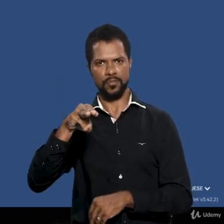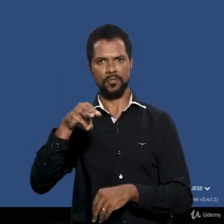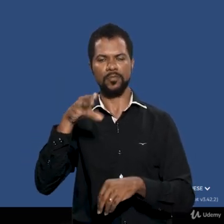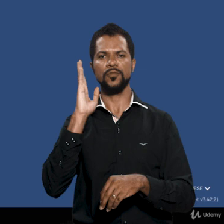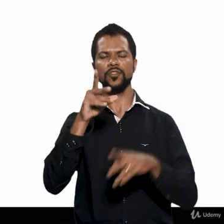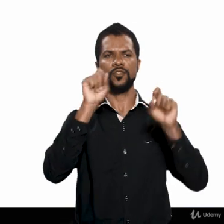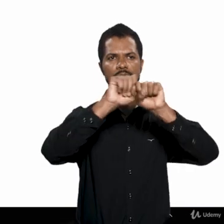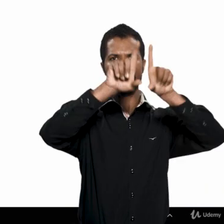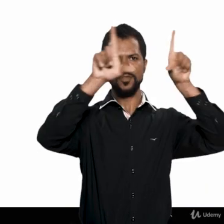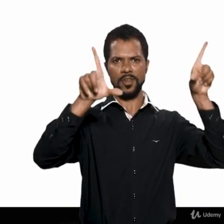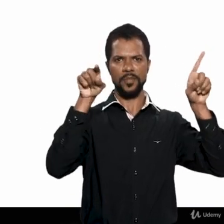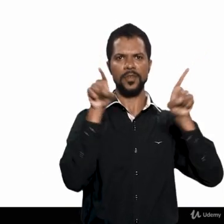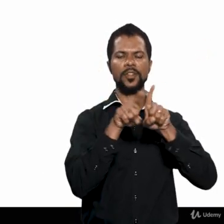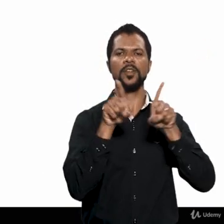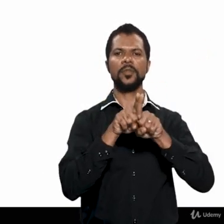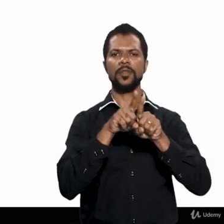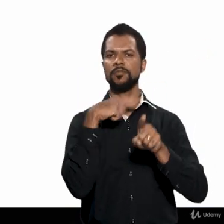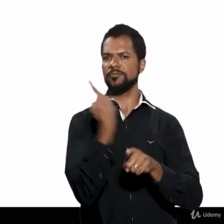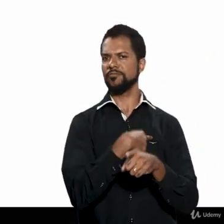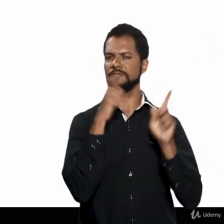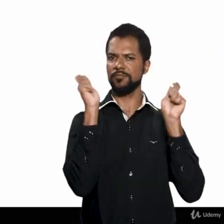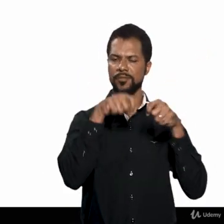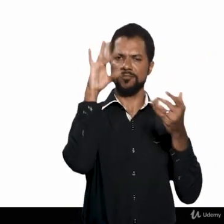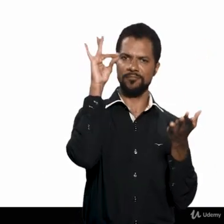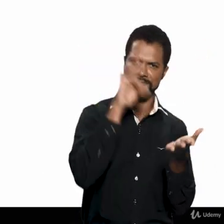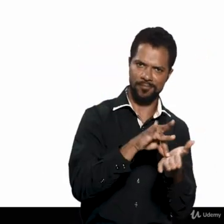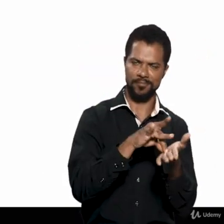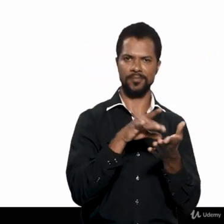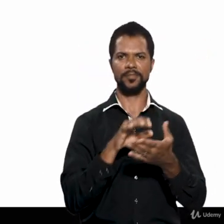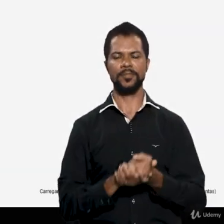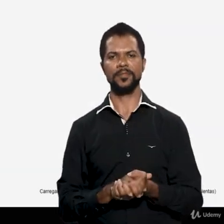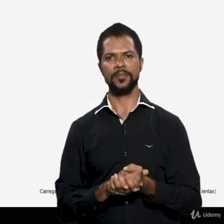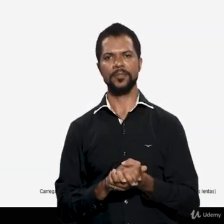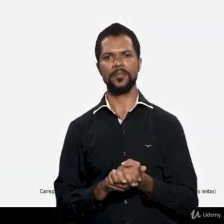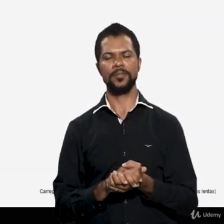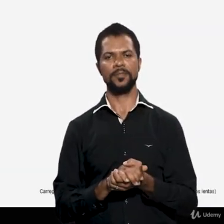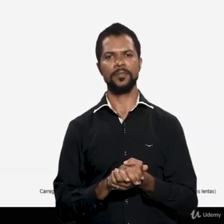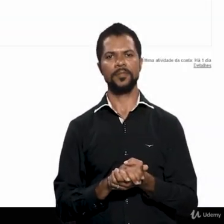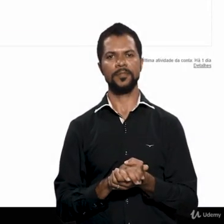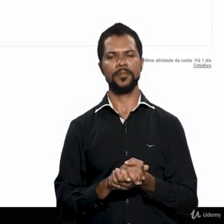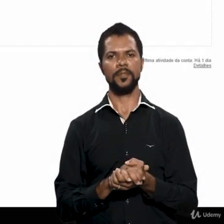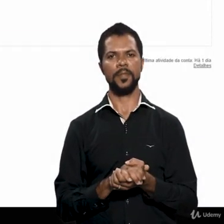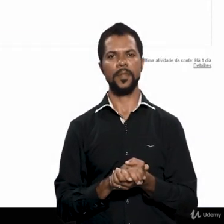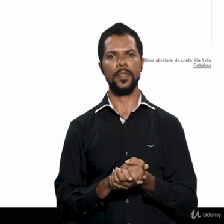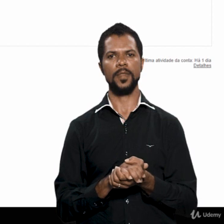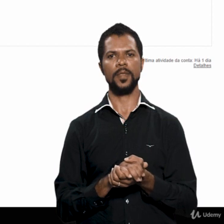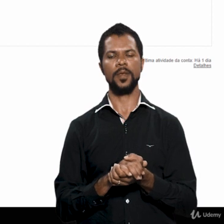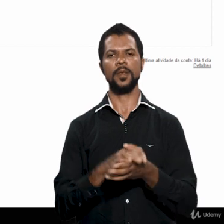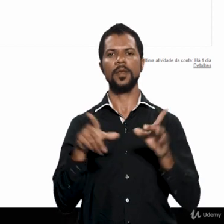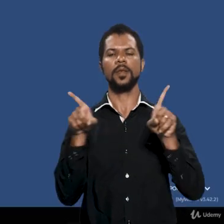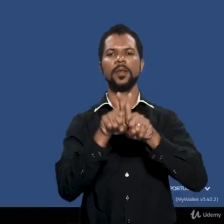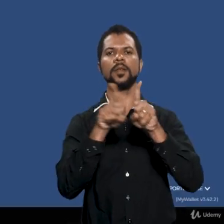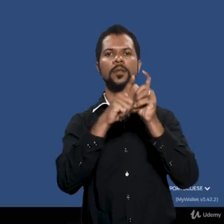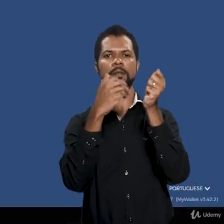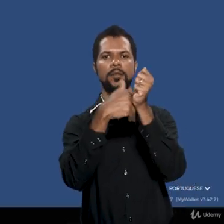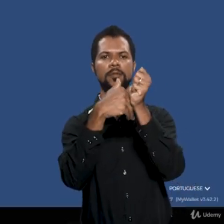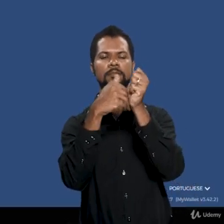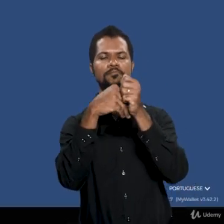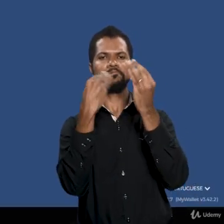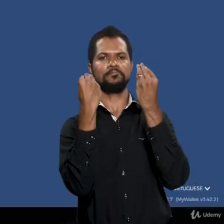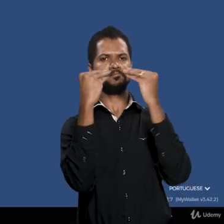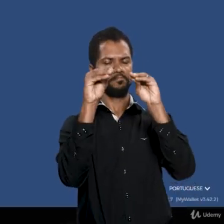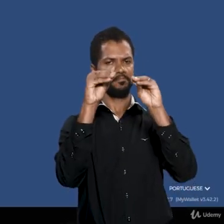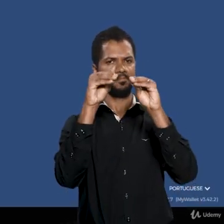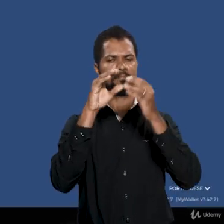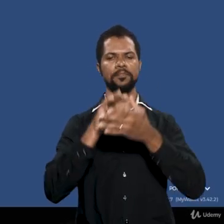So I'm going to open the email so we can validate it at once. Okay, it's open. Our password.